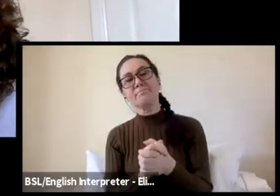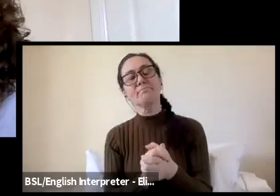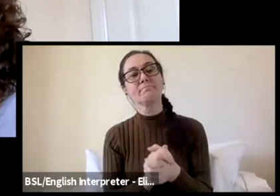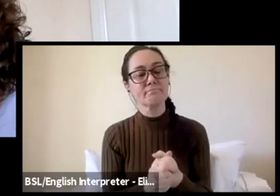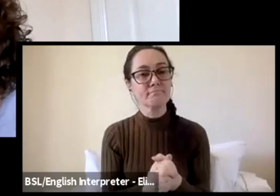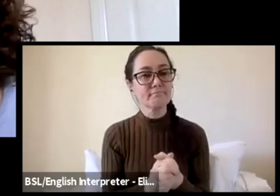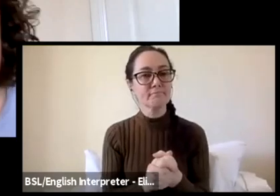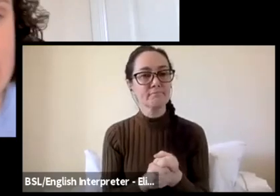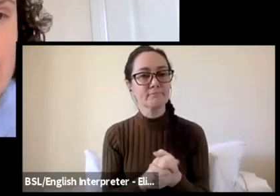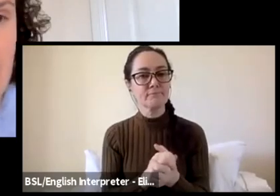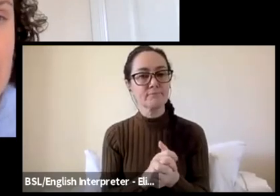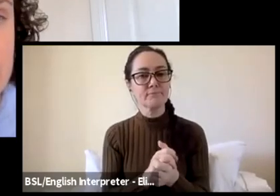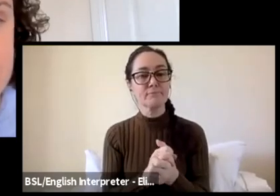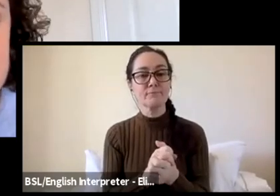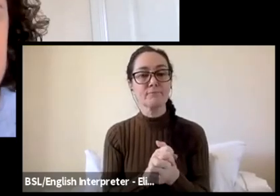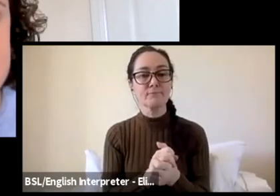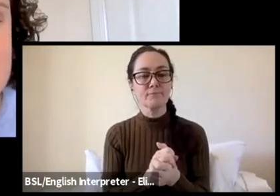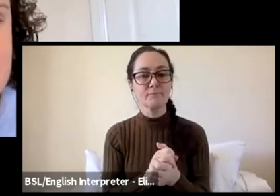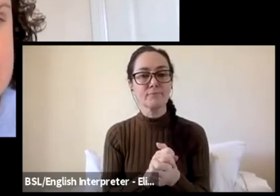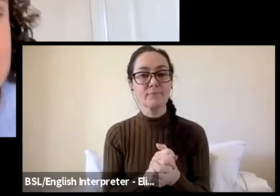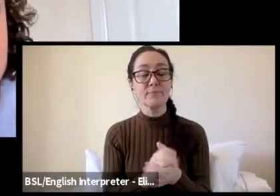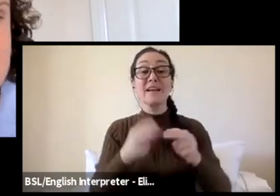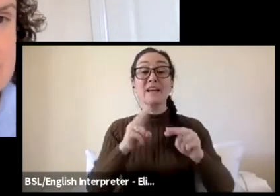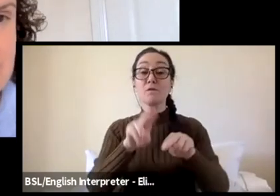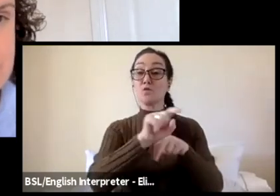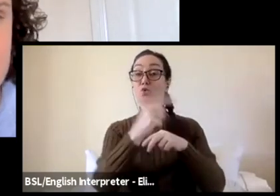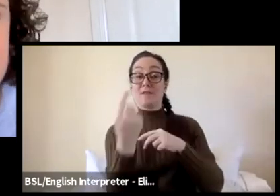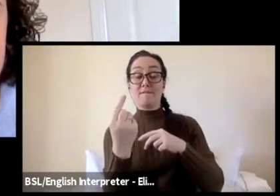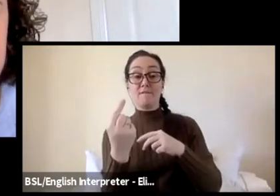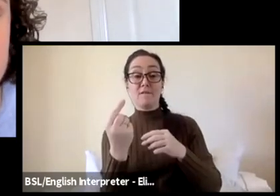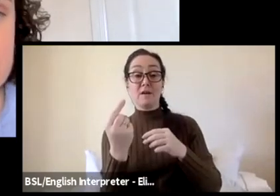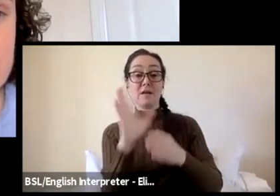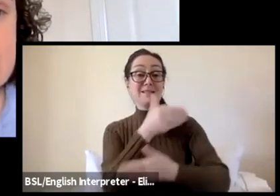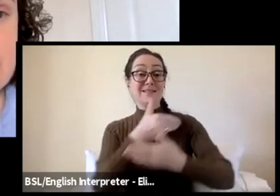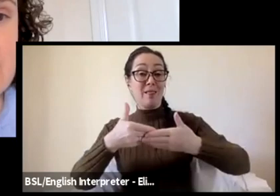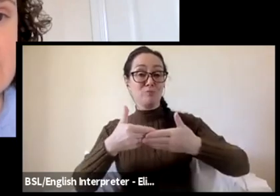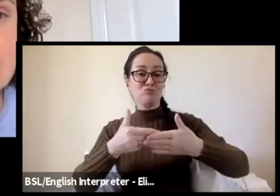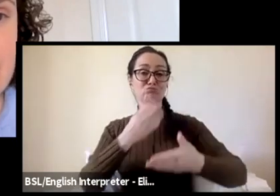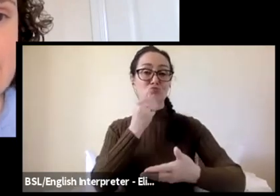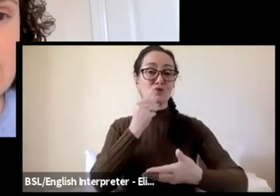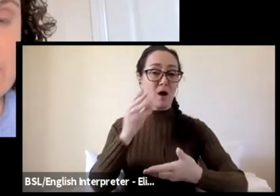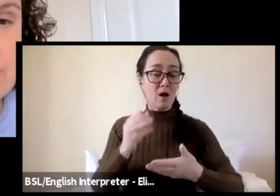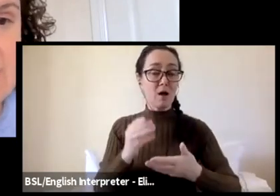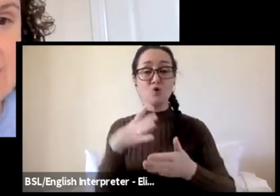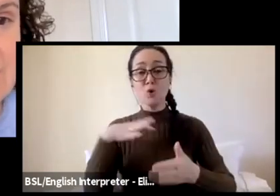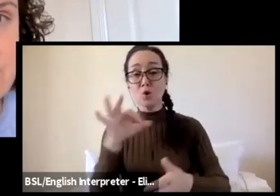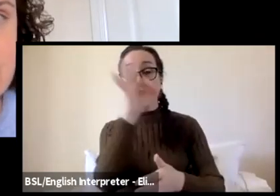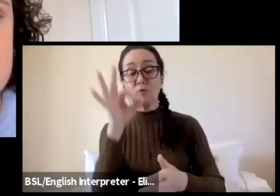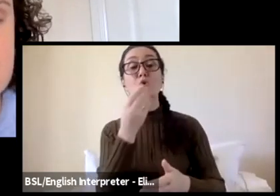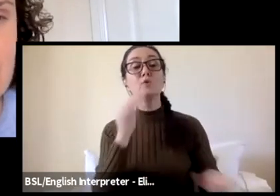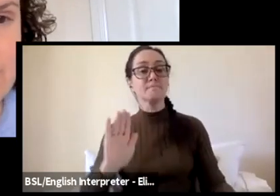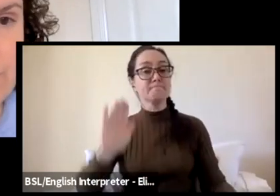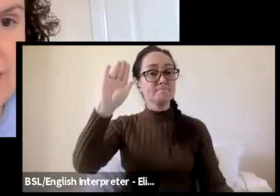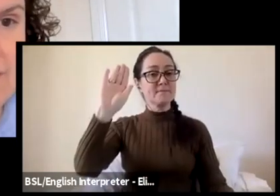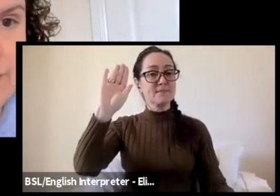good. If you are using British Sign Language and you would like to ask a question during one of the question breaks, if you use the raise hand